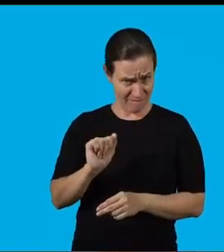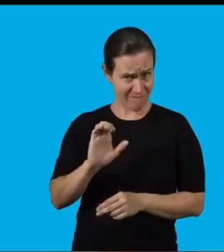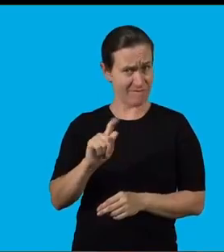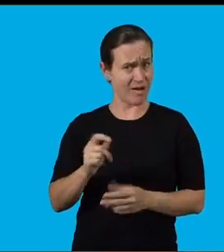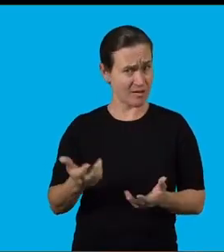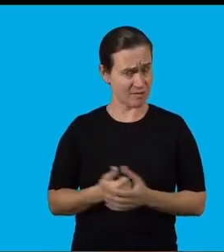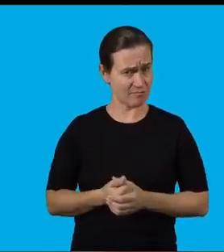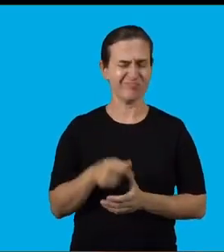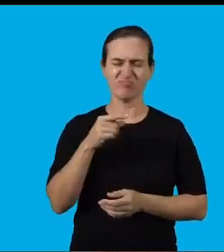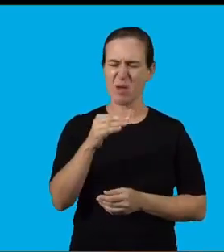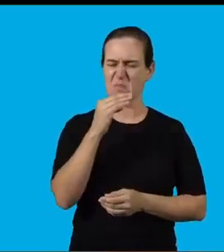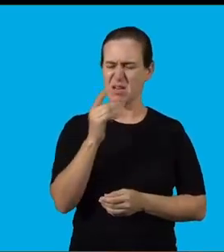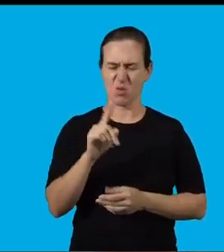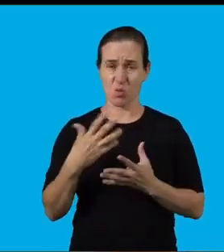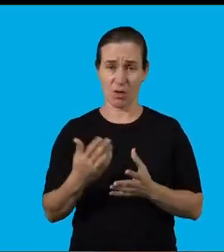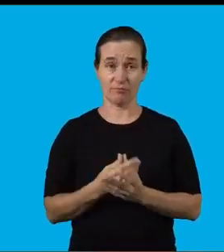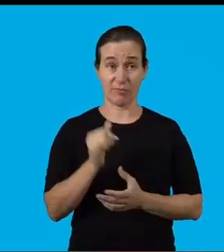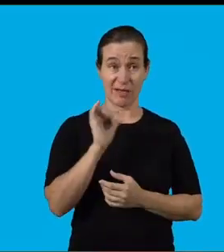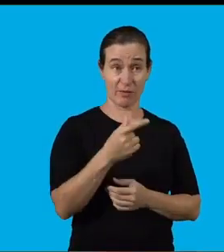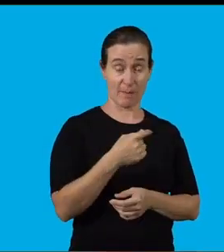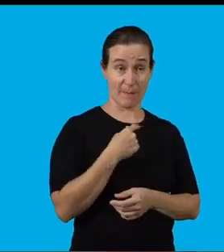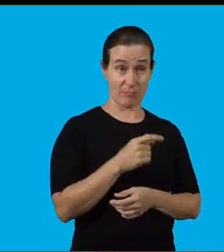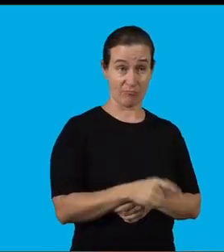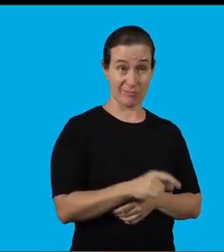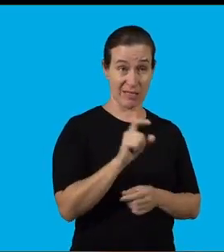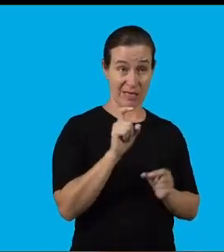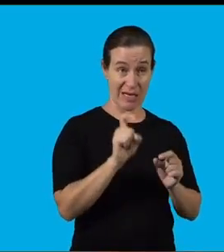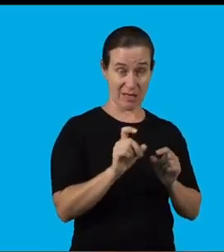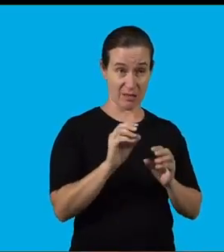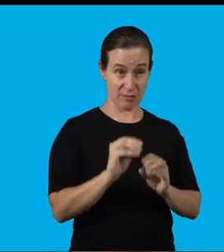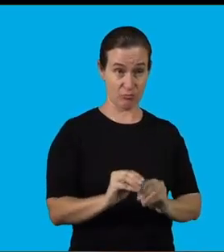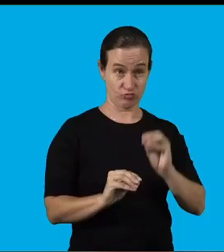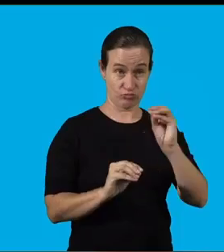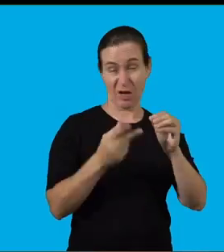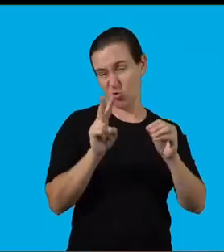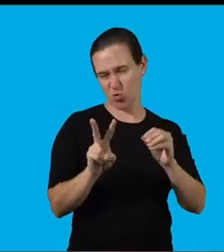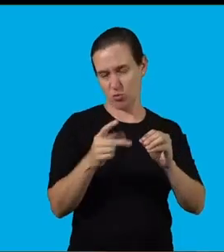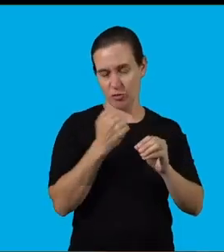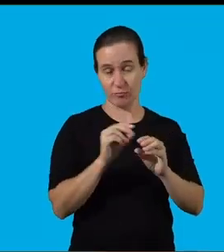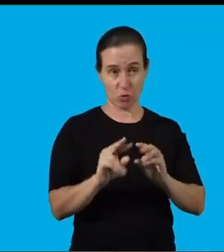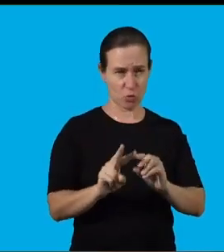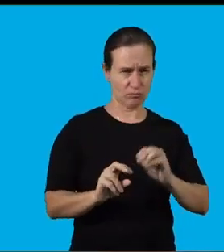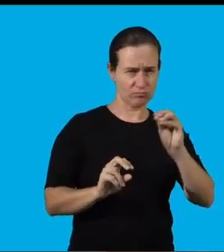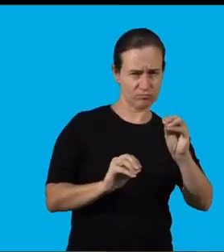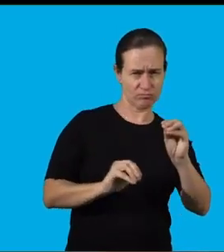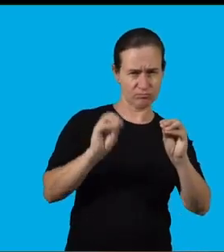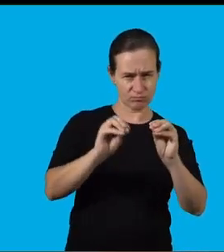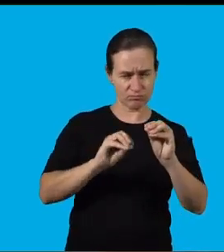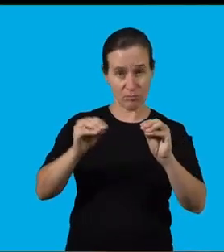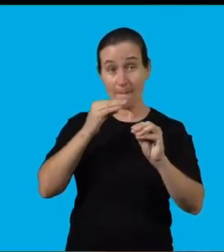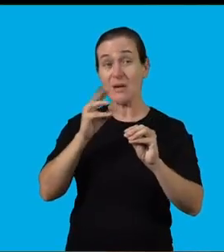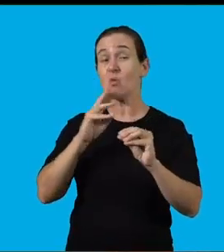that a factor means that when you substitute x in place of 2 in place of x, your remainder will